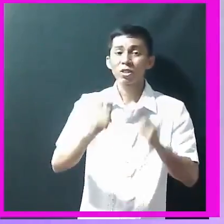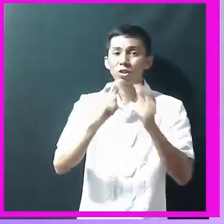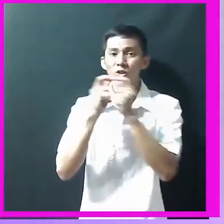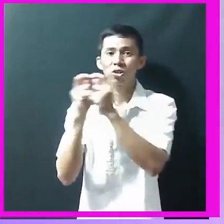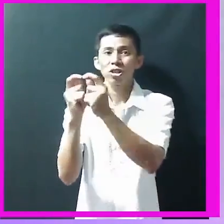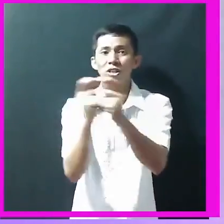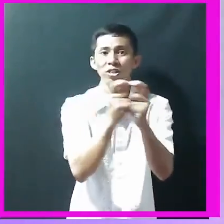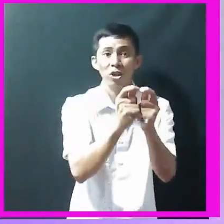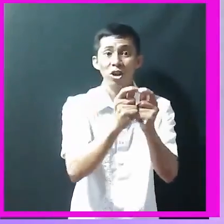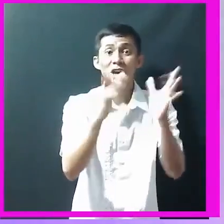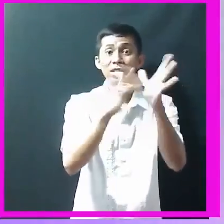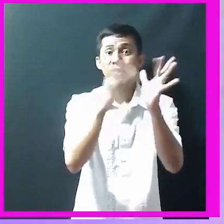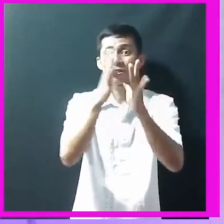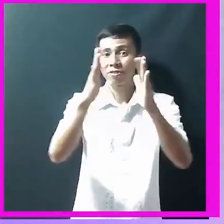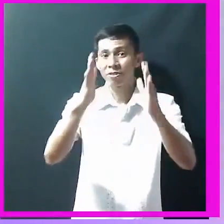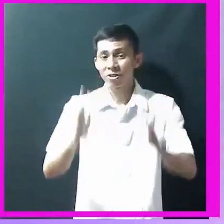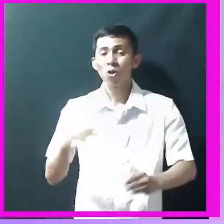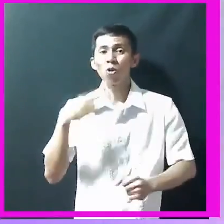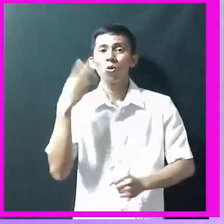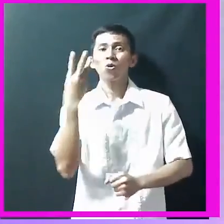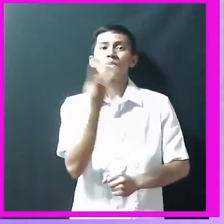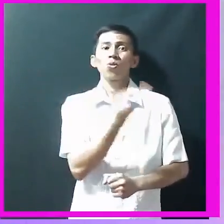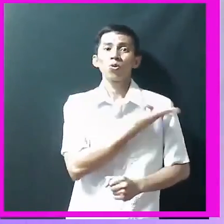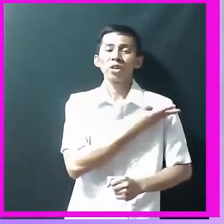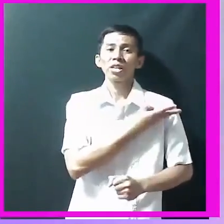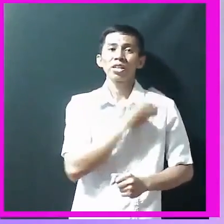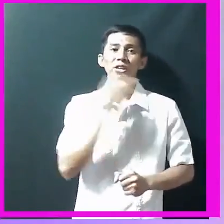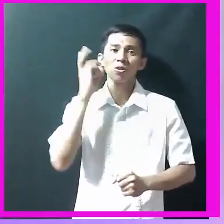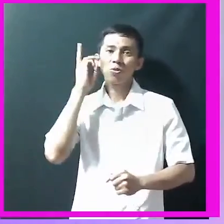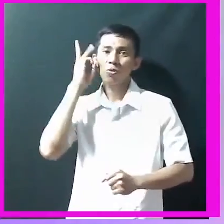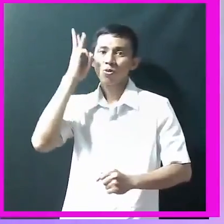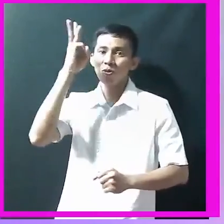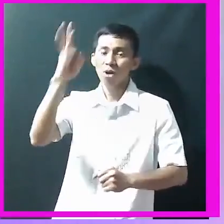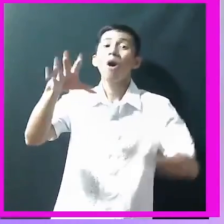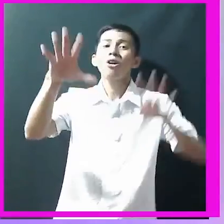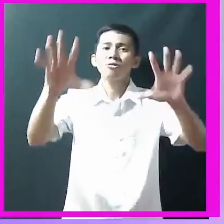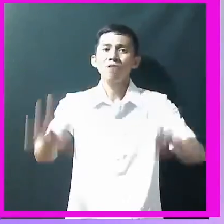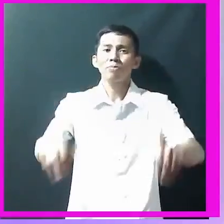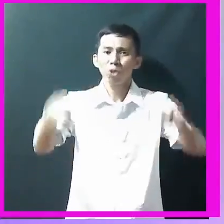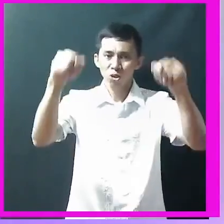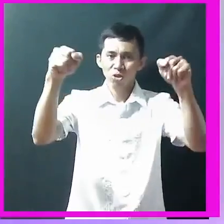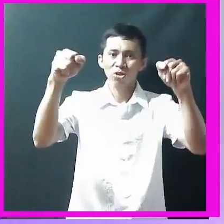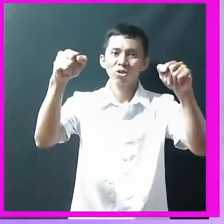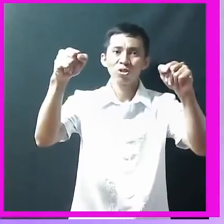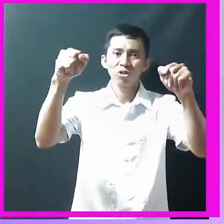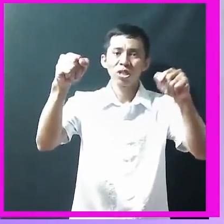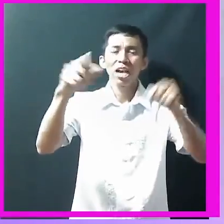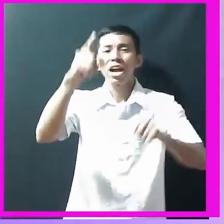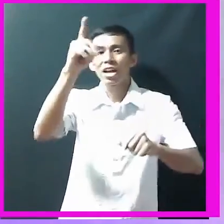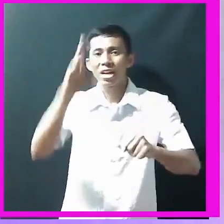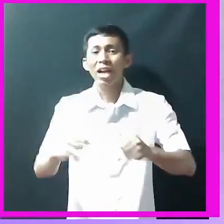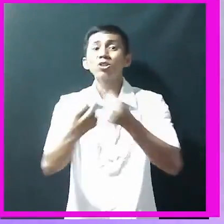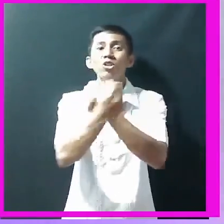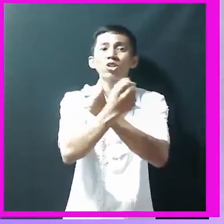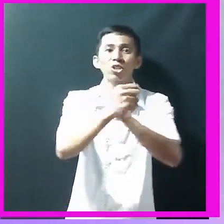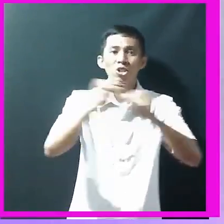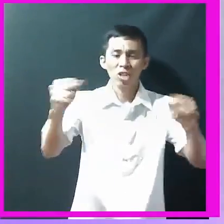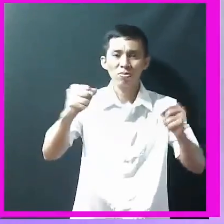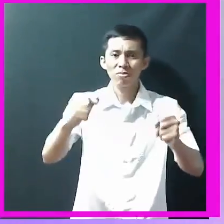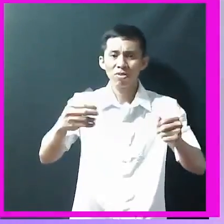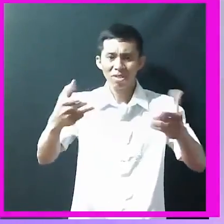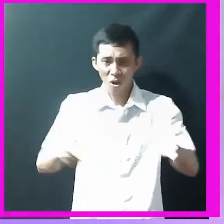together with the saints, we will be raptured. Then God will say, come